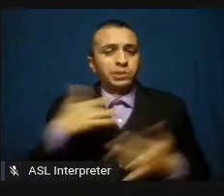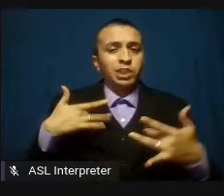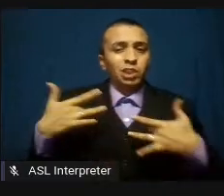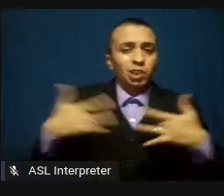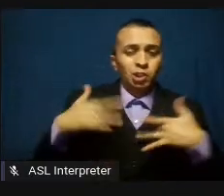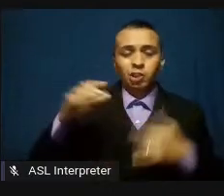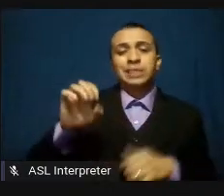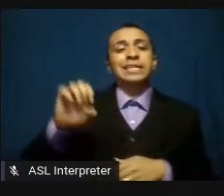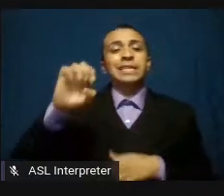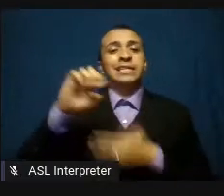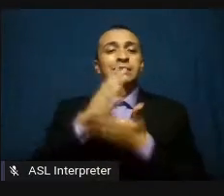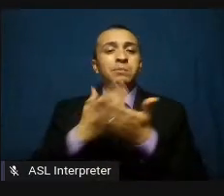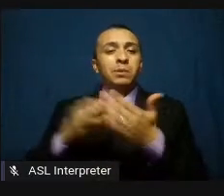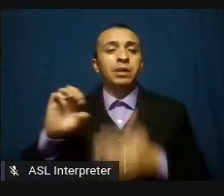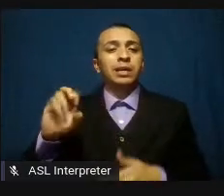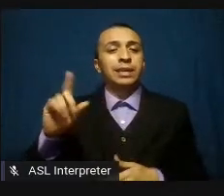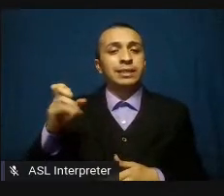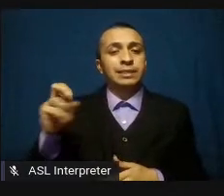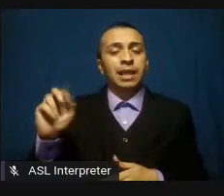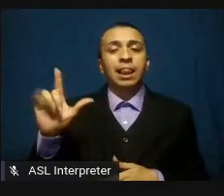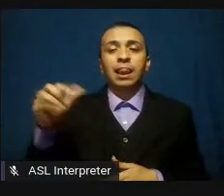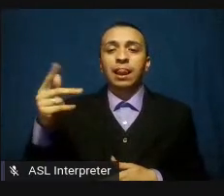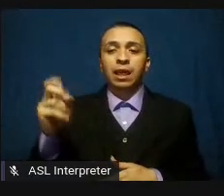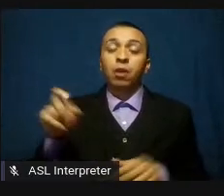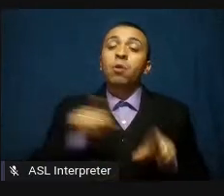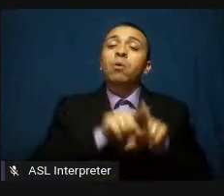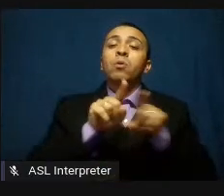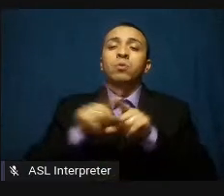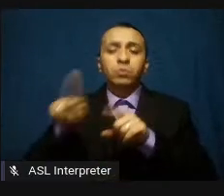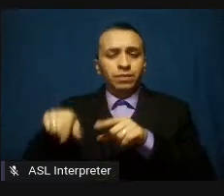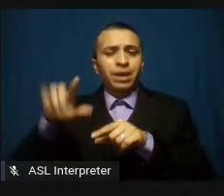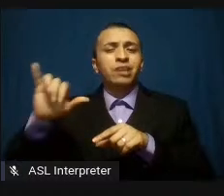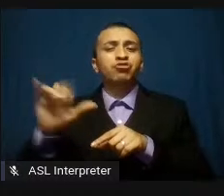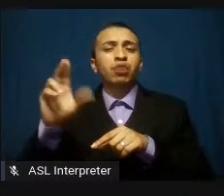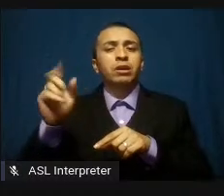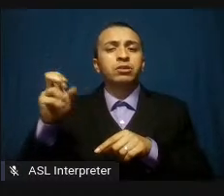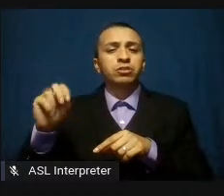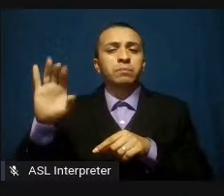Lake and up there in the Junction Bluff area. Total, we flew